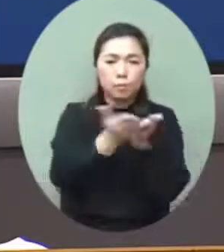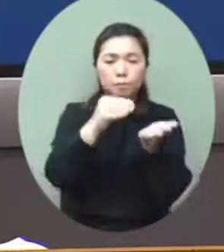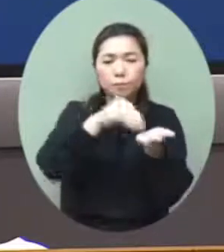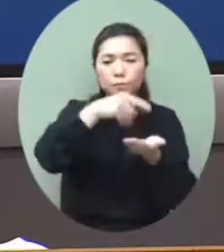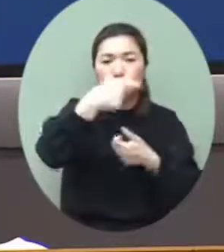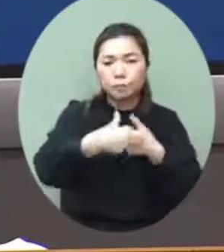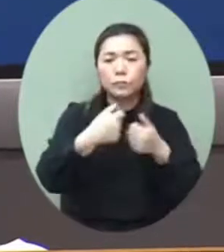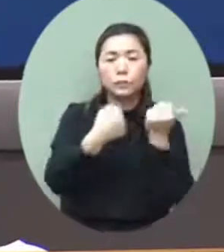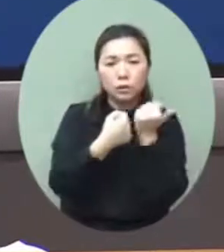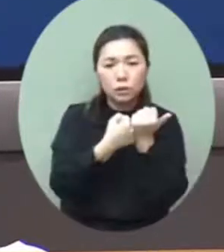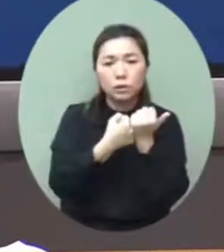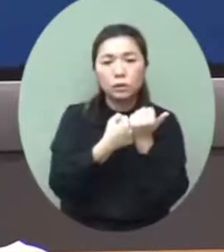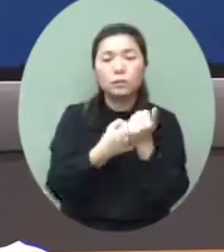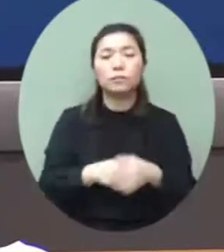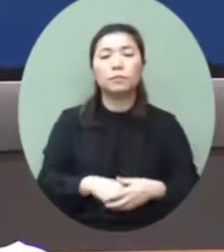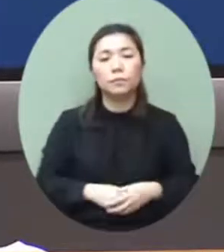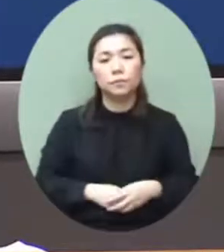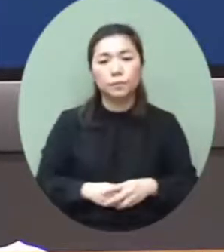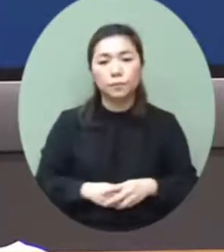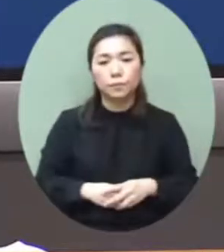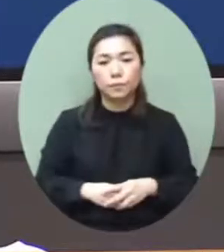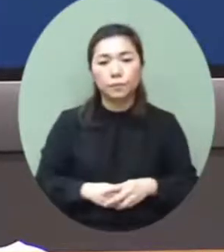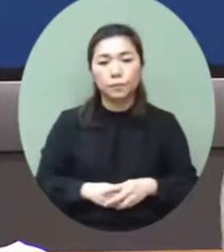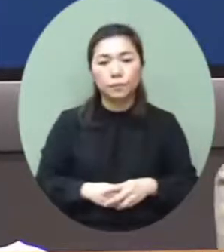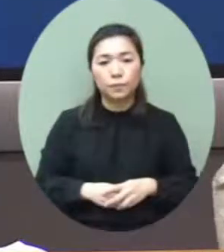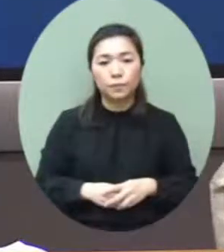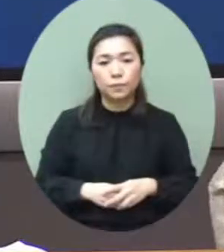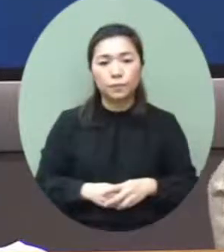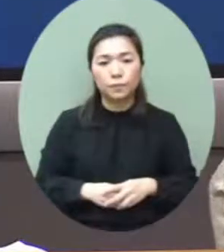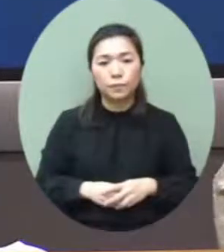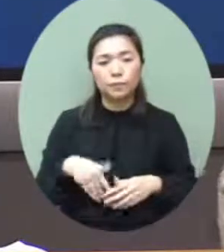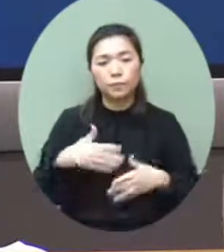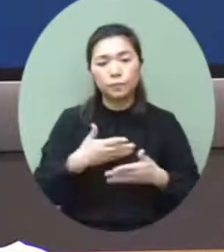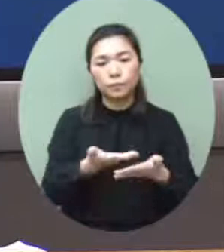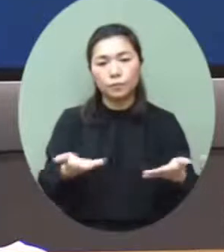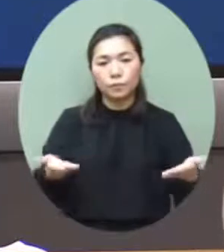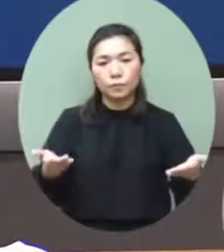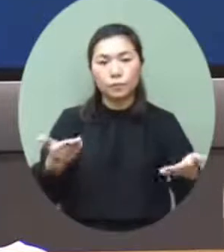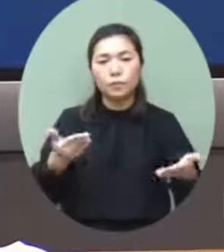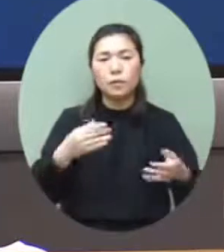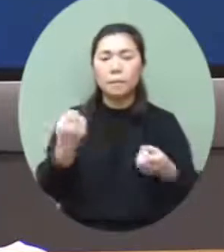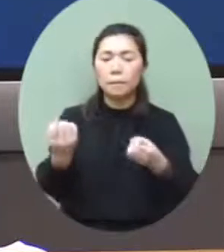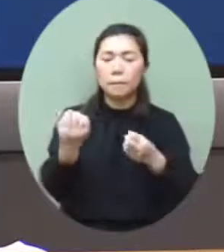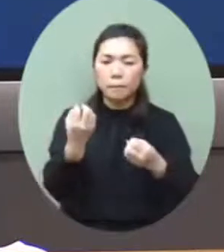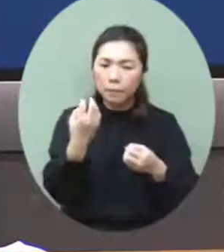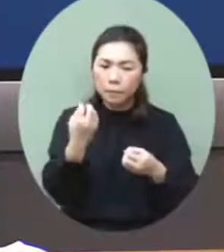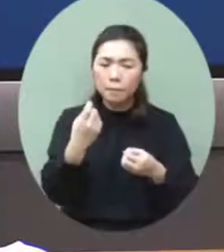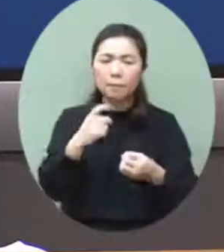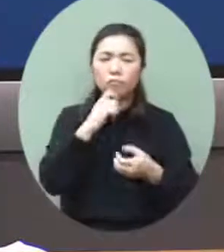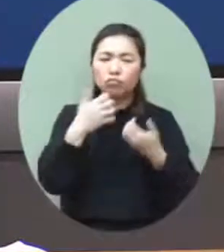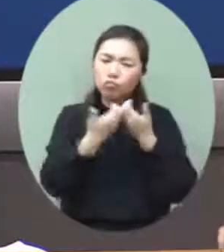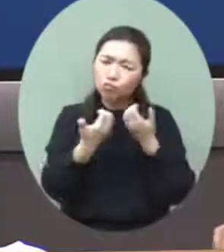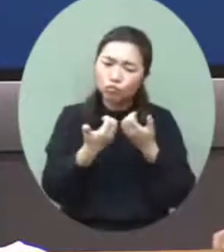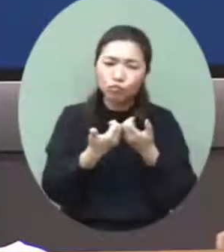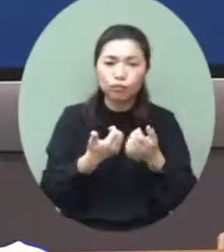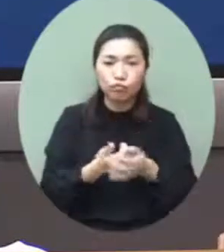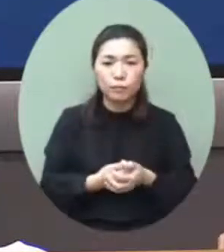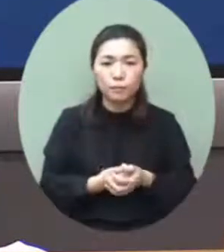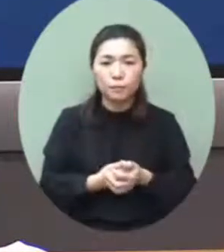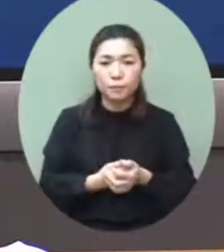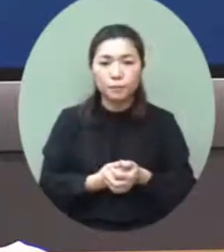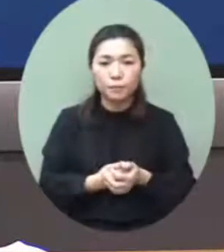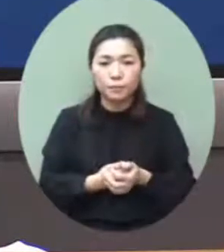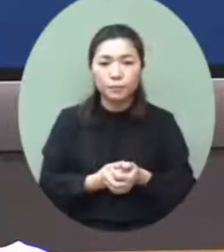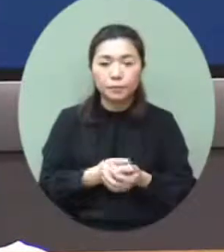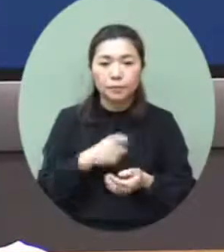latest measure on containing epidemic and also our support for elderly confirmed patients. Now, you have